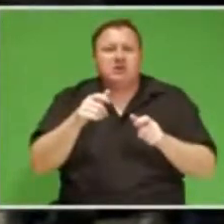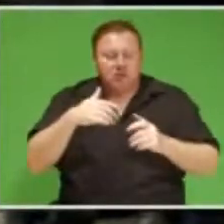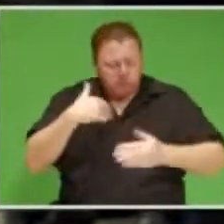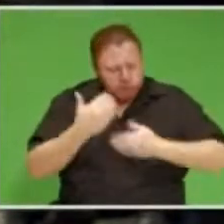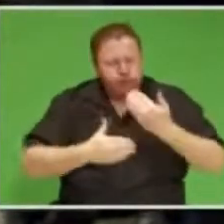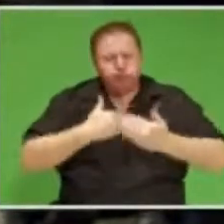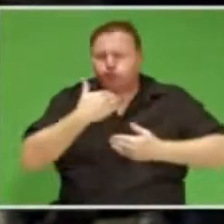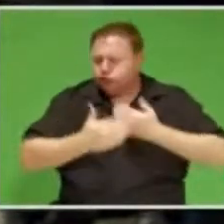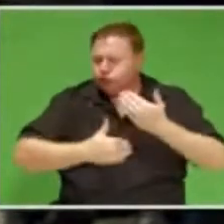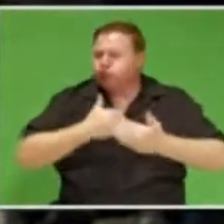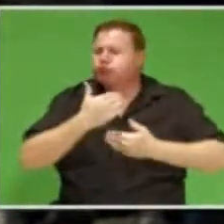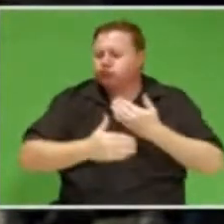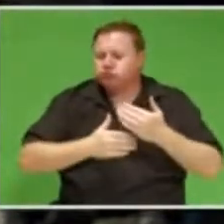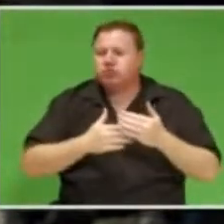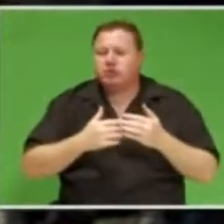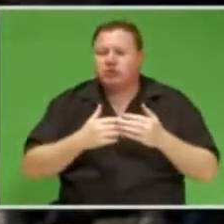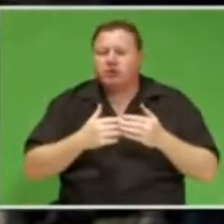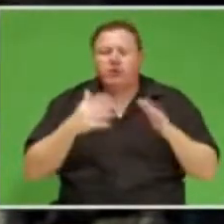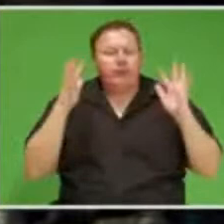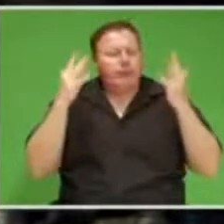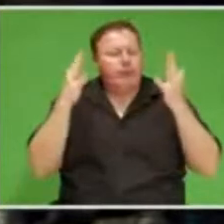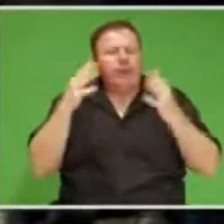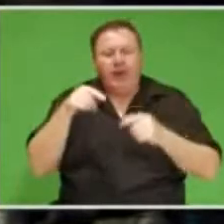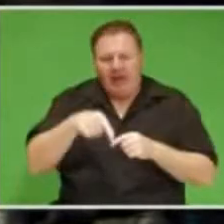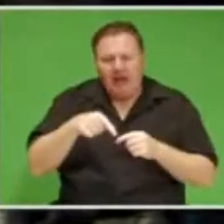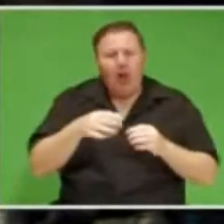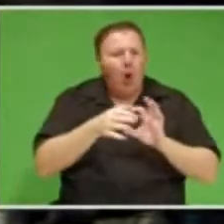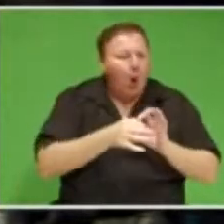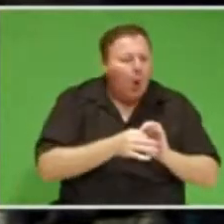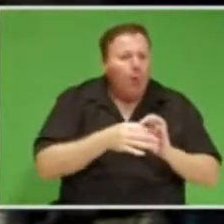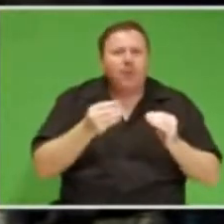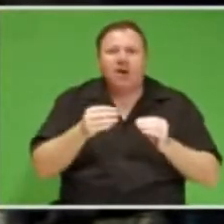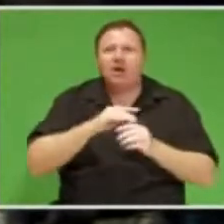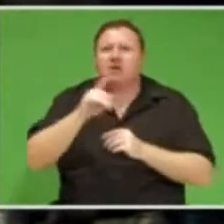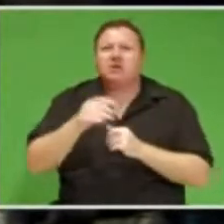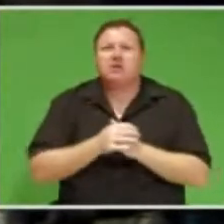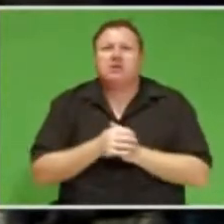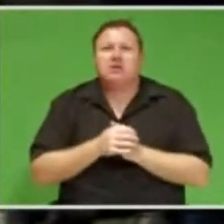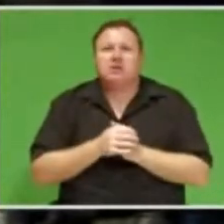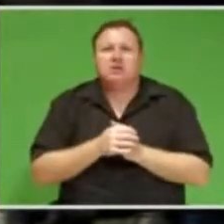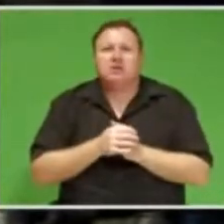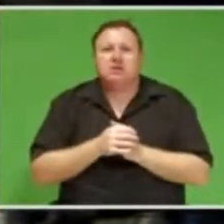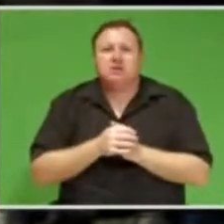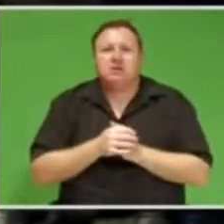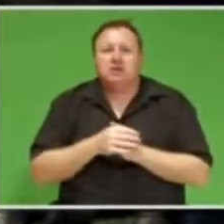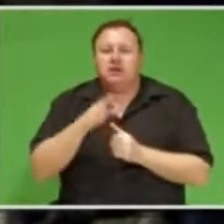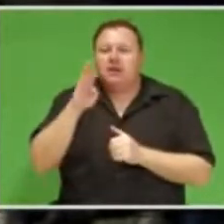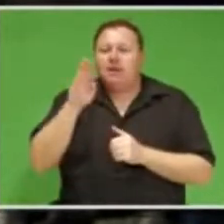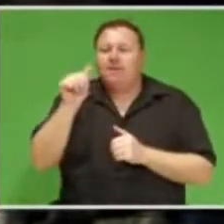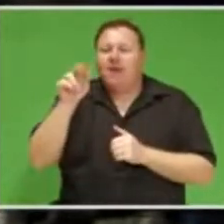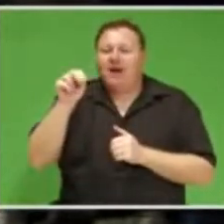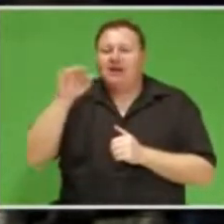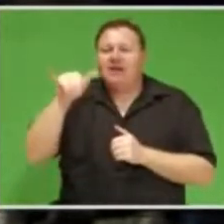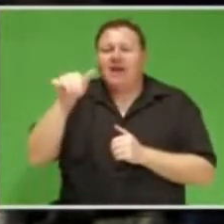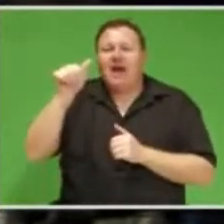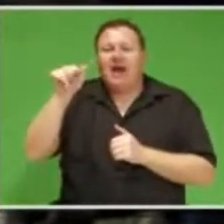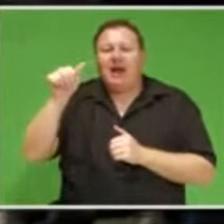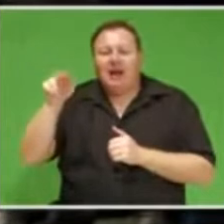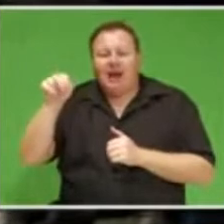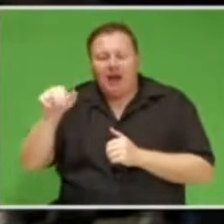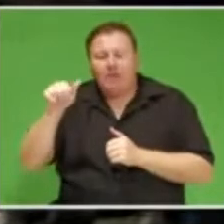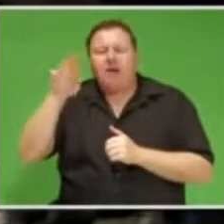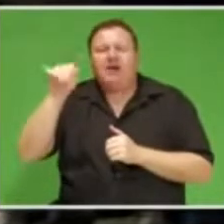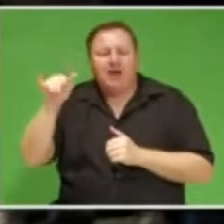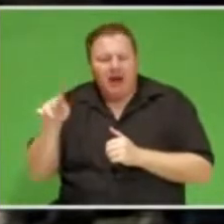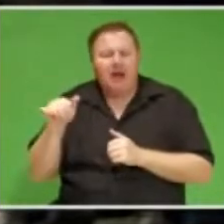and on the continent and beyond our shores. Banyana Banyana made us proud when they won the Women's African Cup